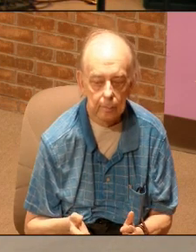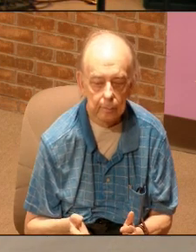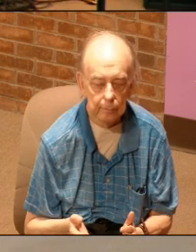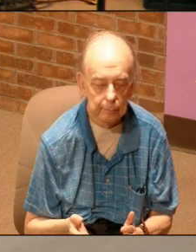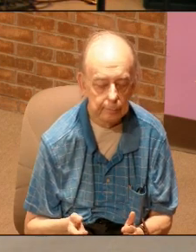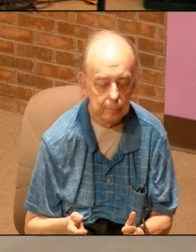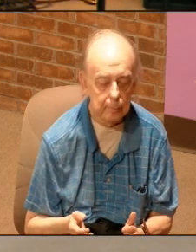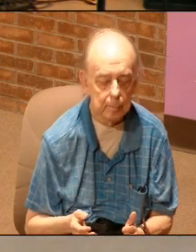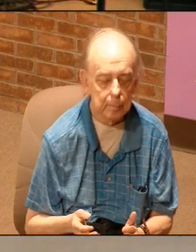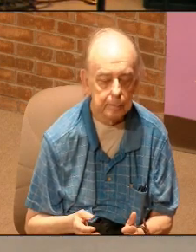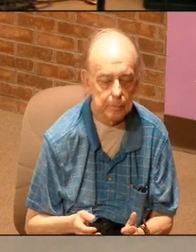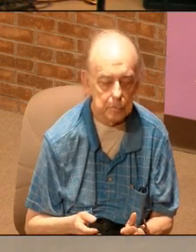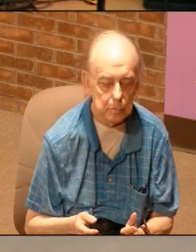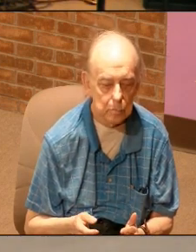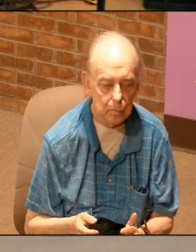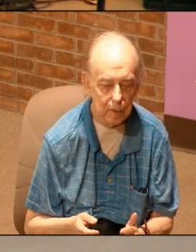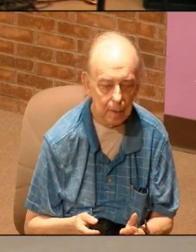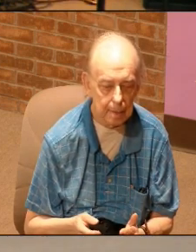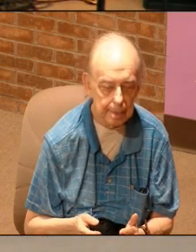It was like